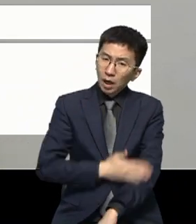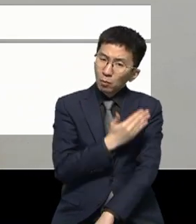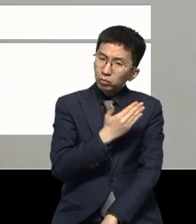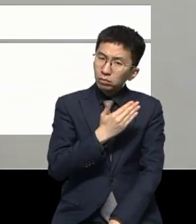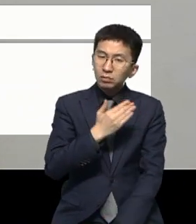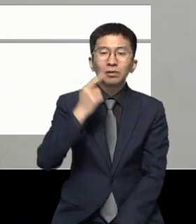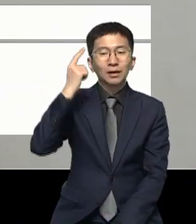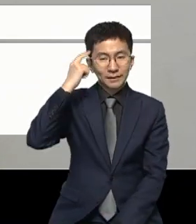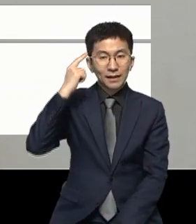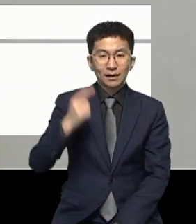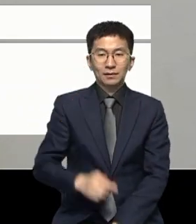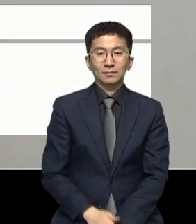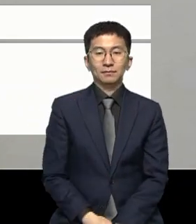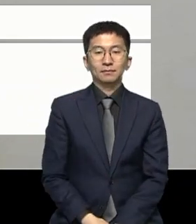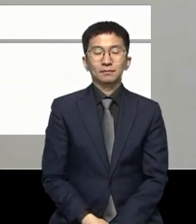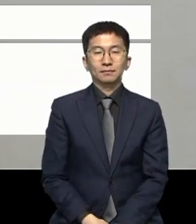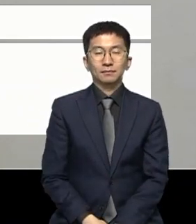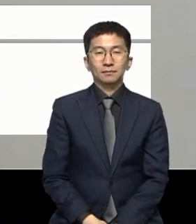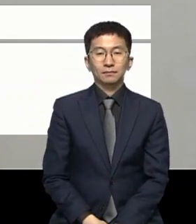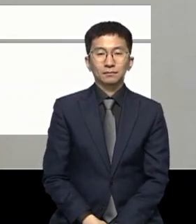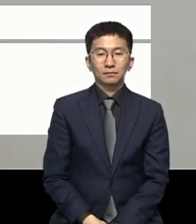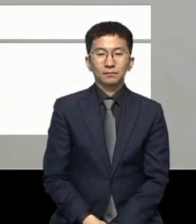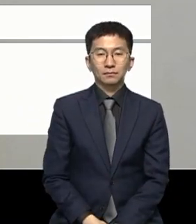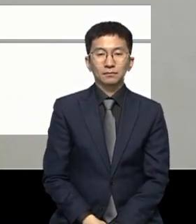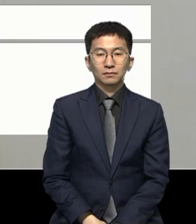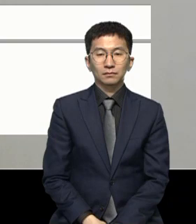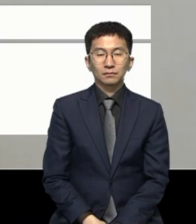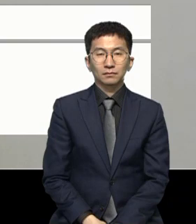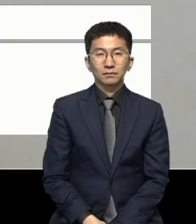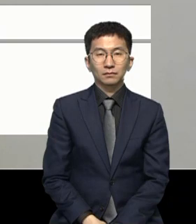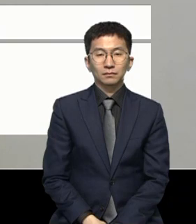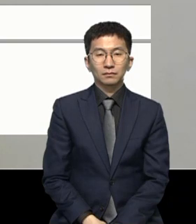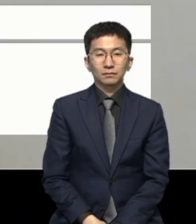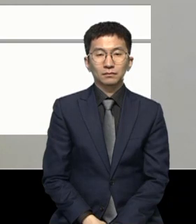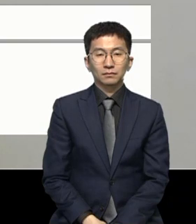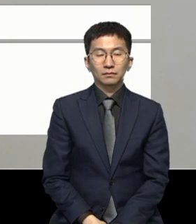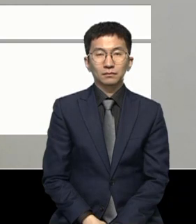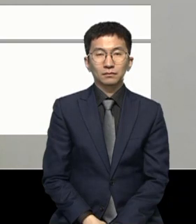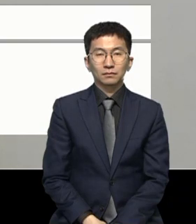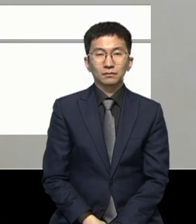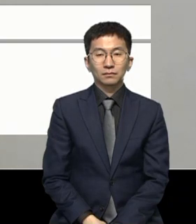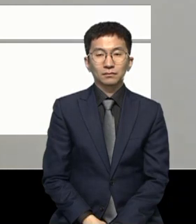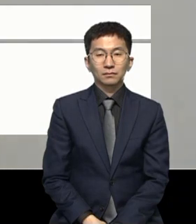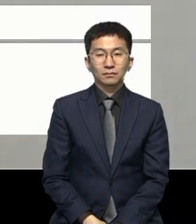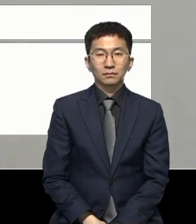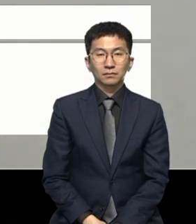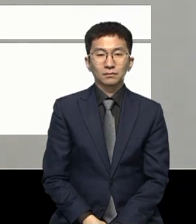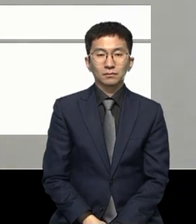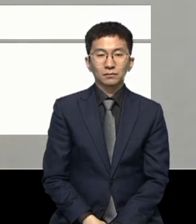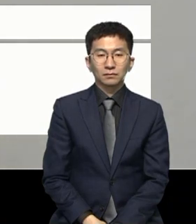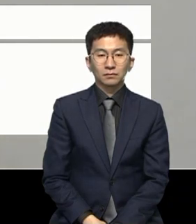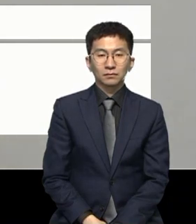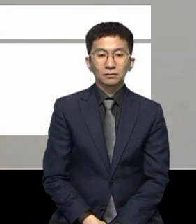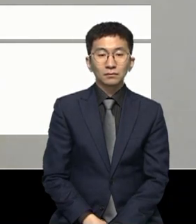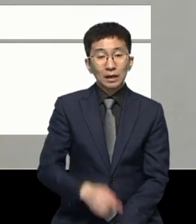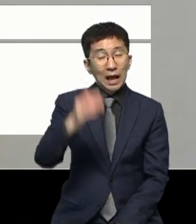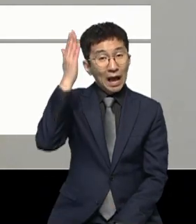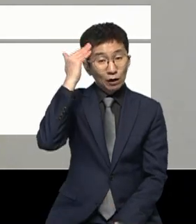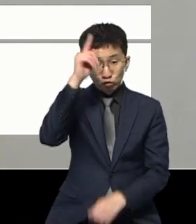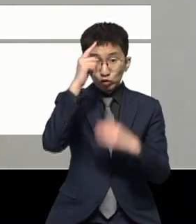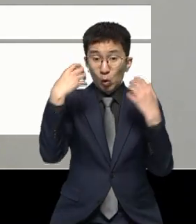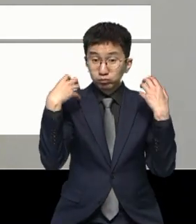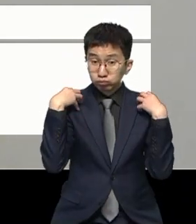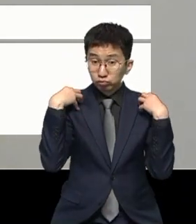will not see such developments in countries like Korea. Korean government